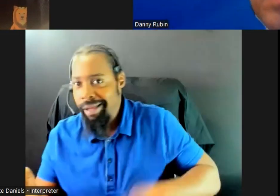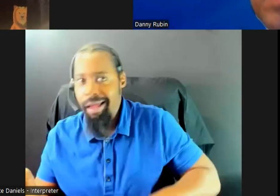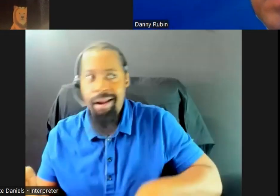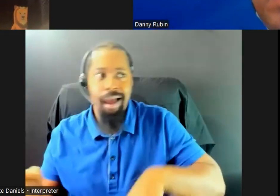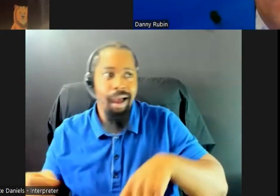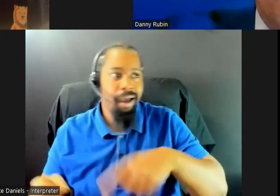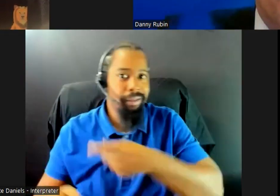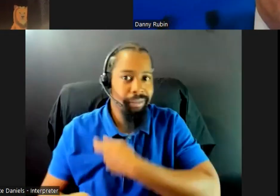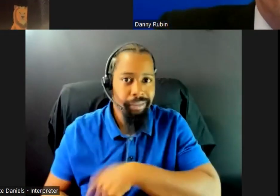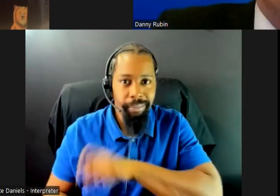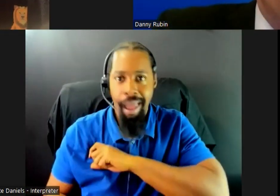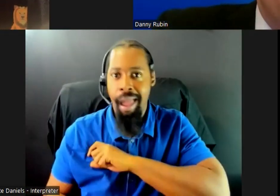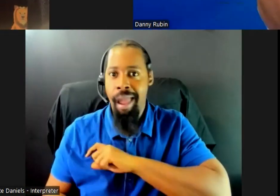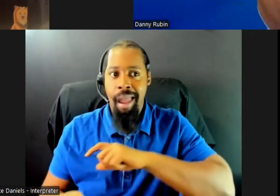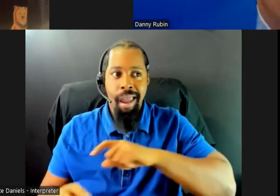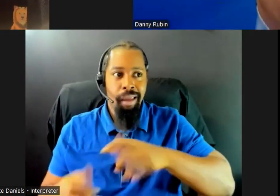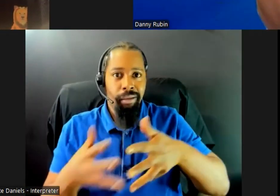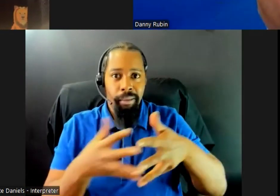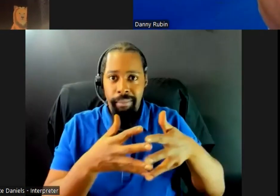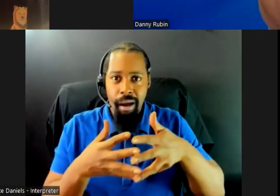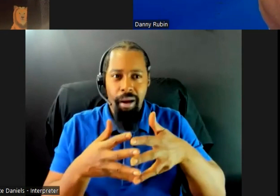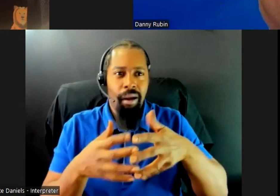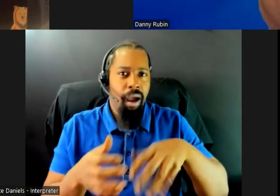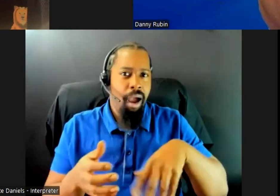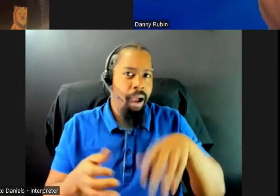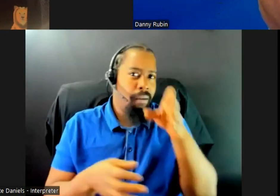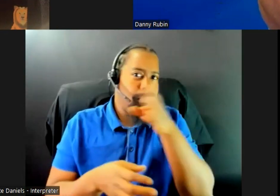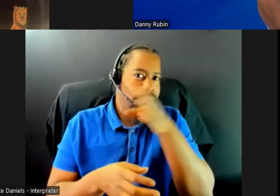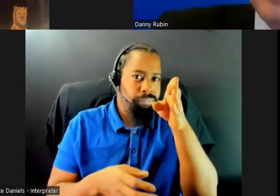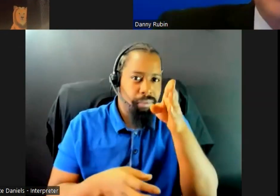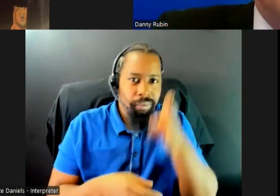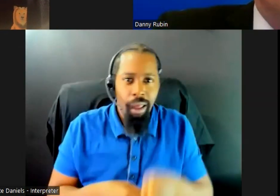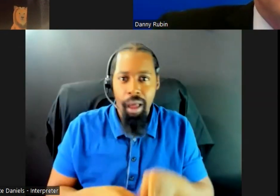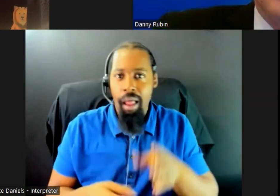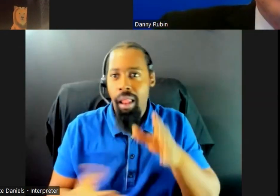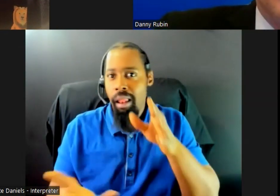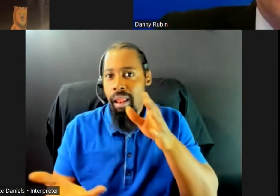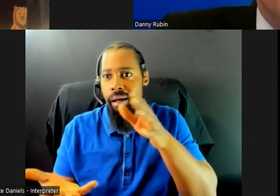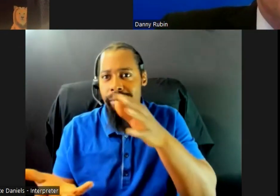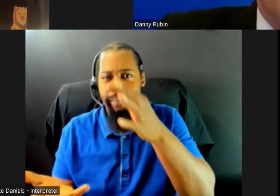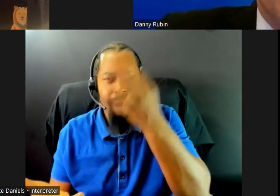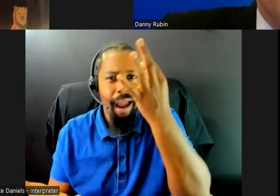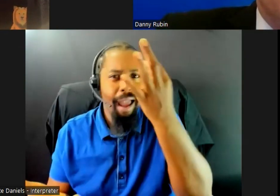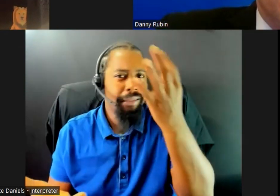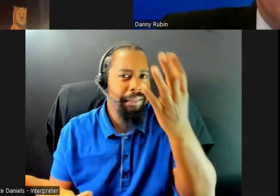Brazil. We have embroideries made in France and in India, and